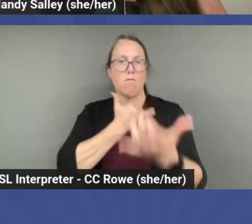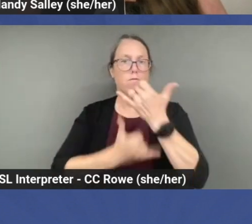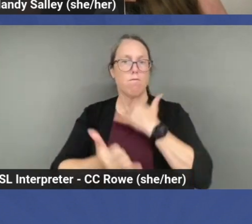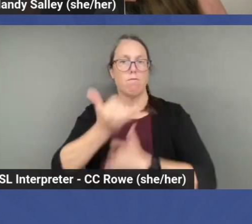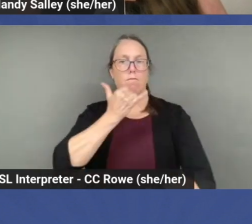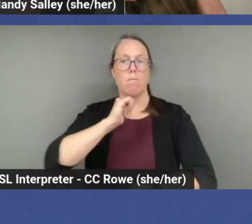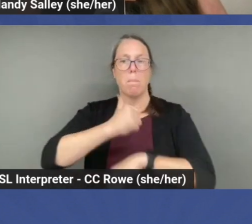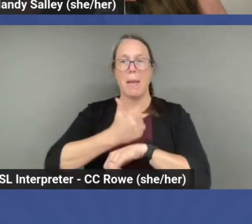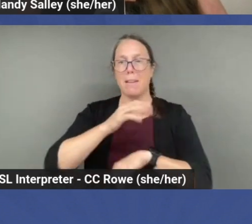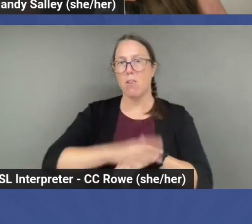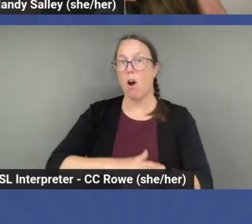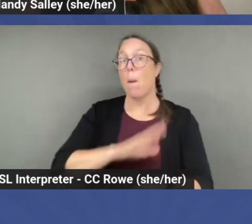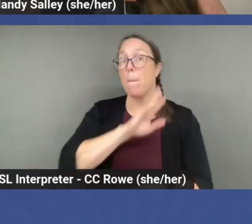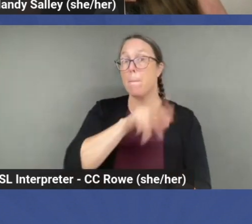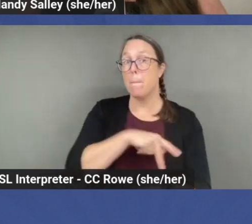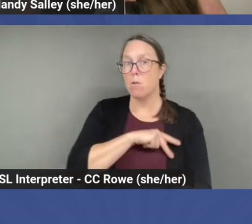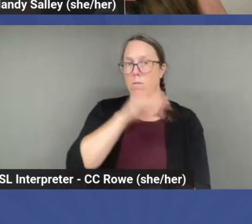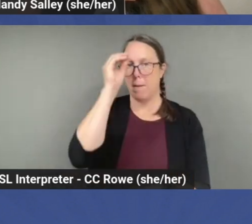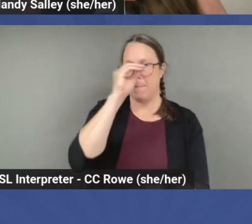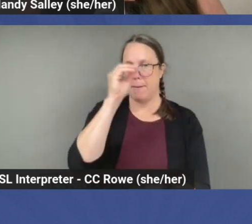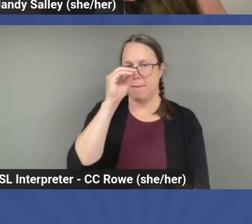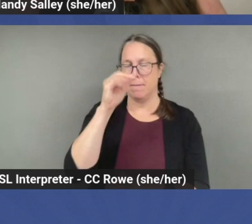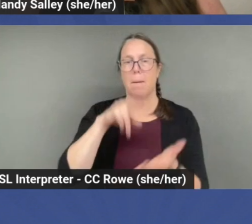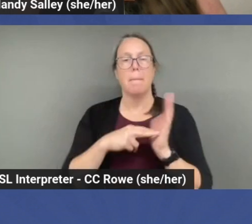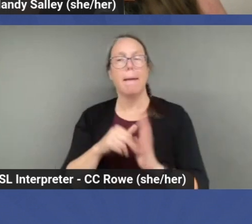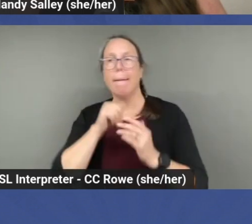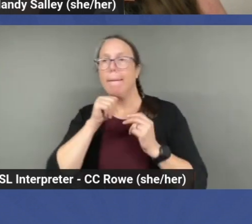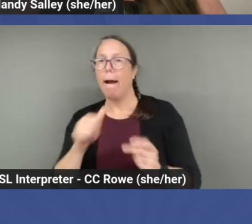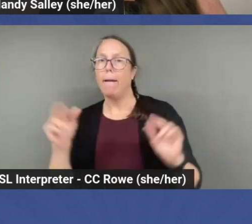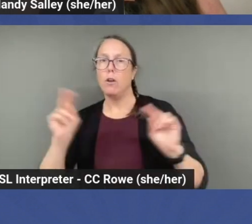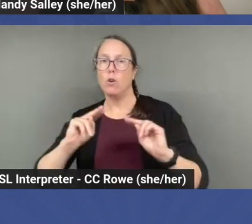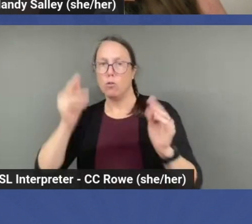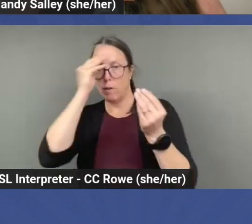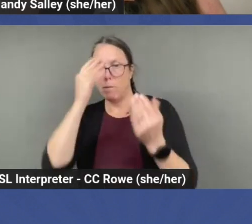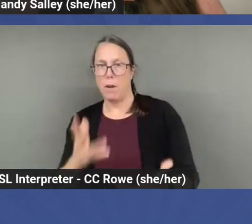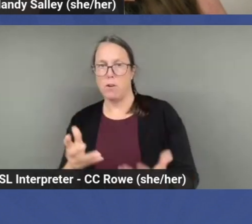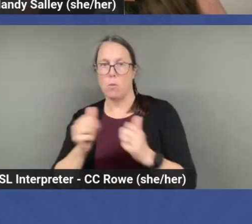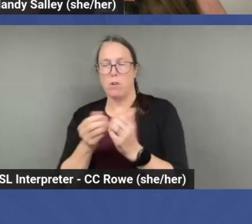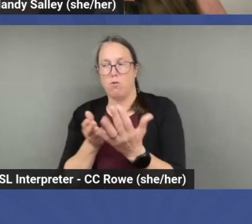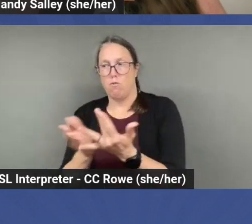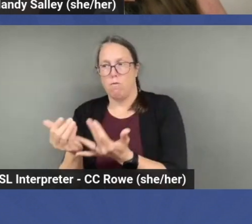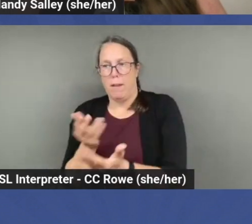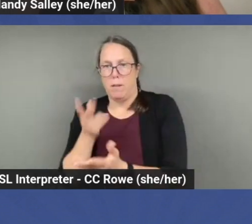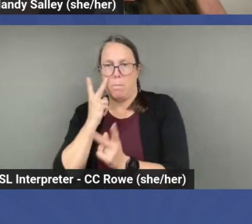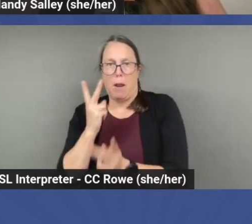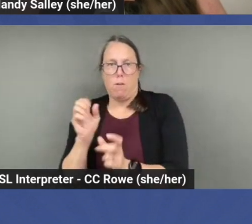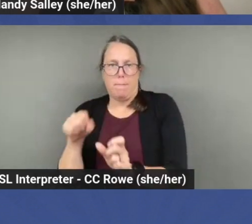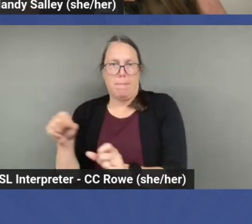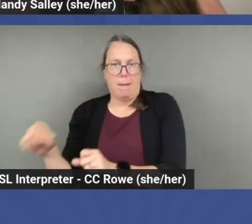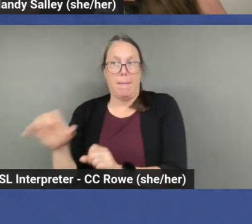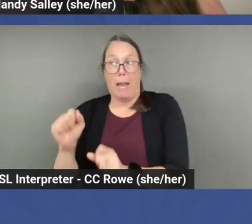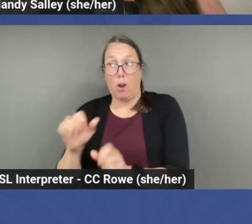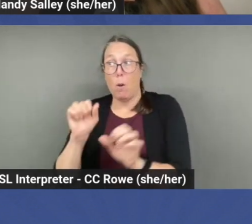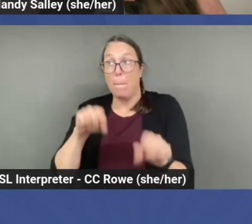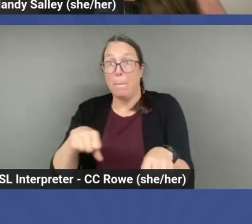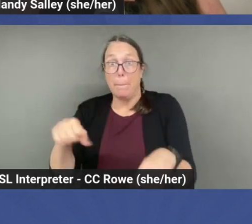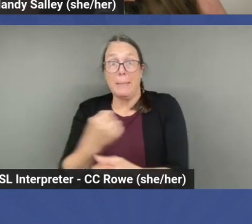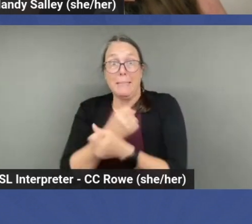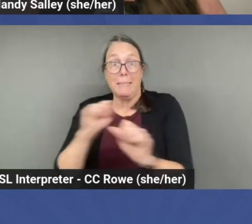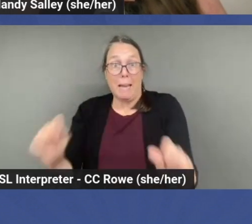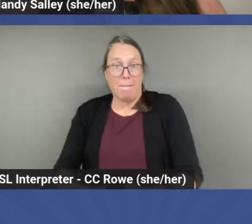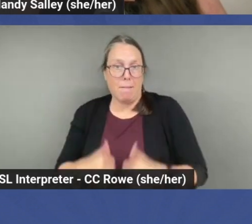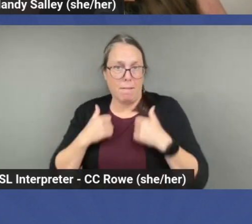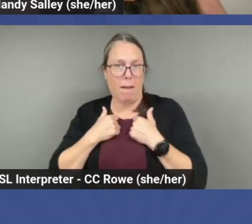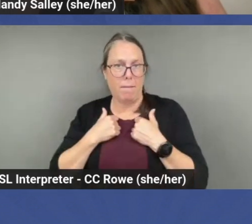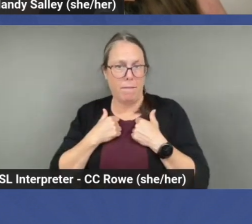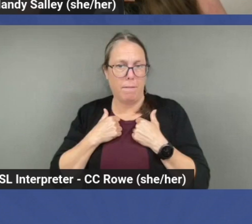opinions versus transparency and neutral information that could potentially save like their lives, no? Meaning that